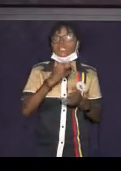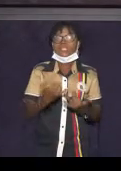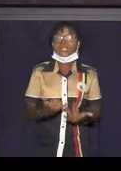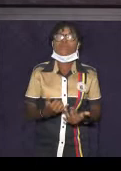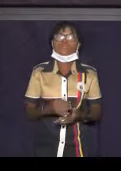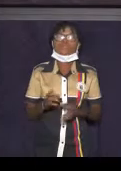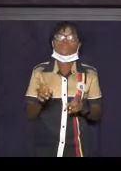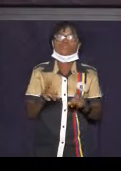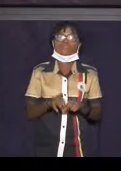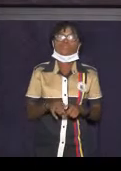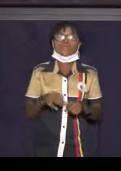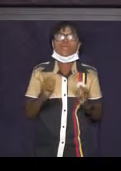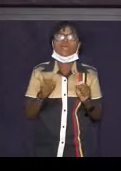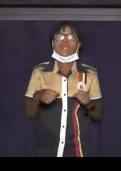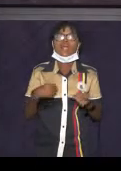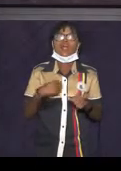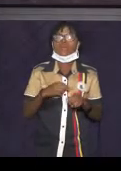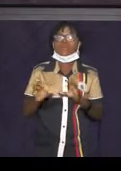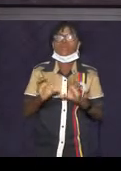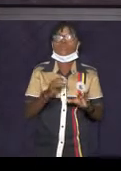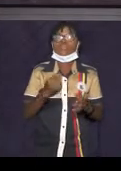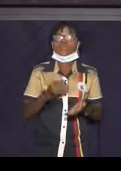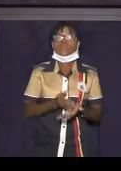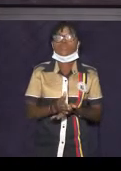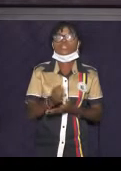So, can we do the correction now?